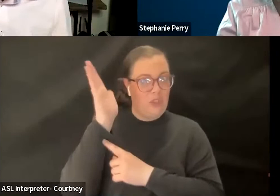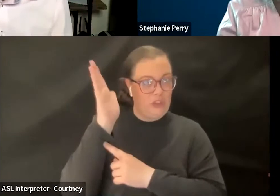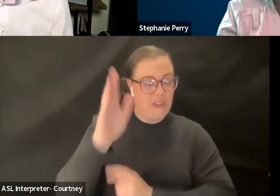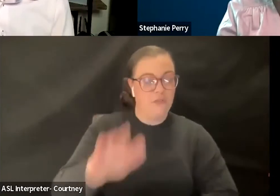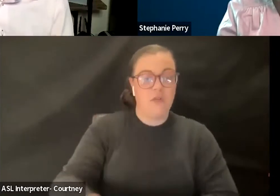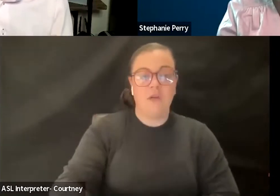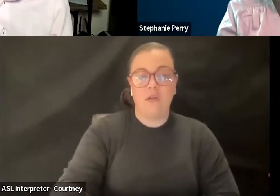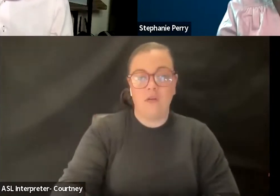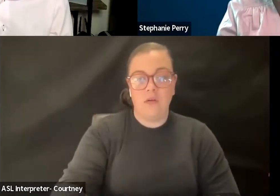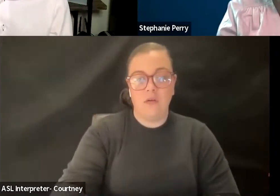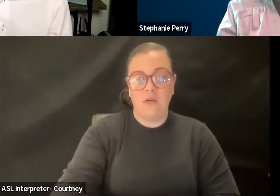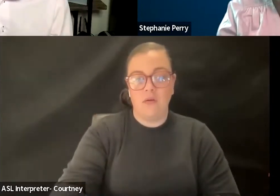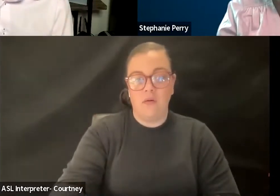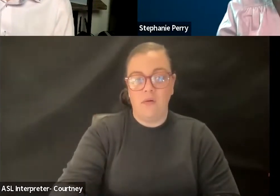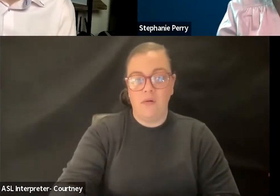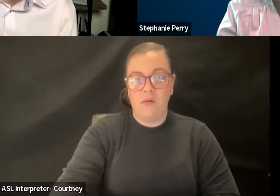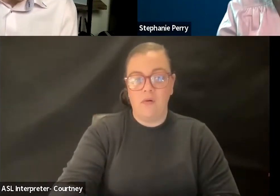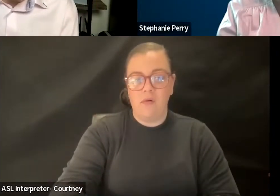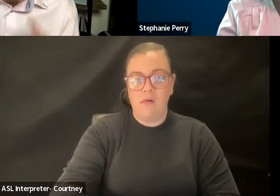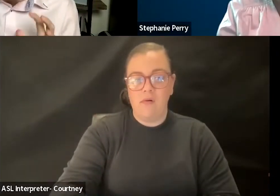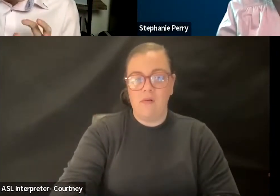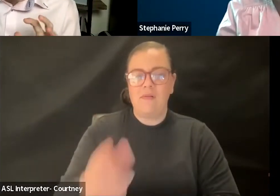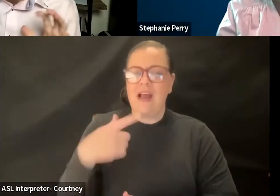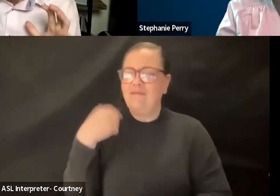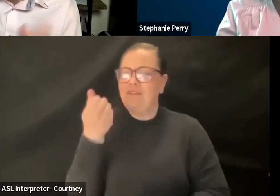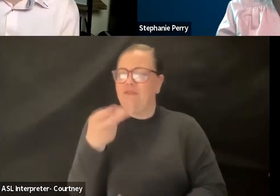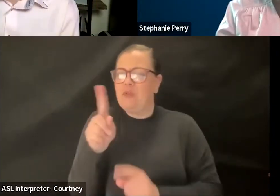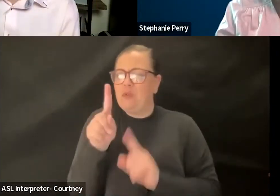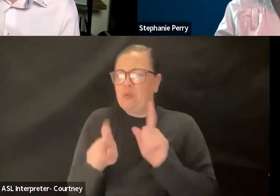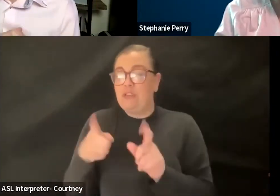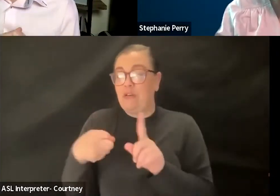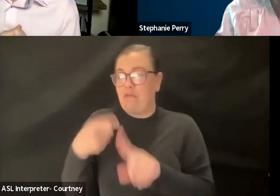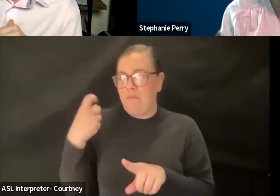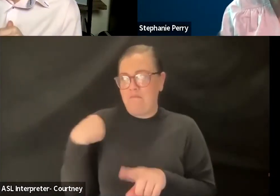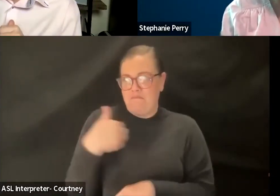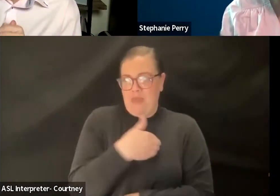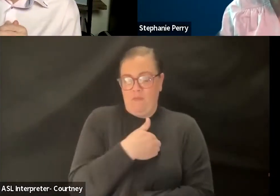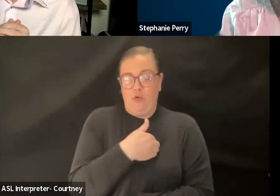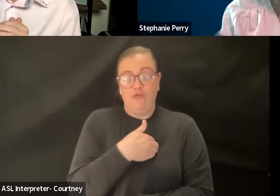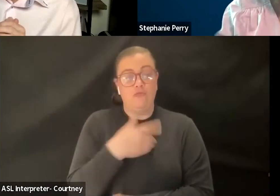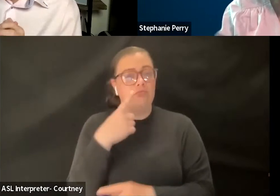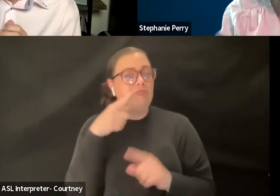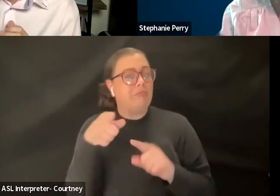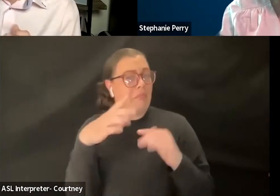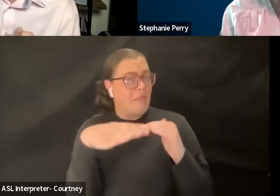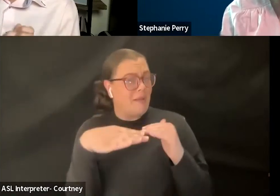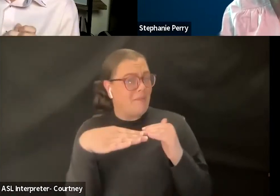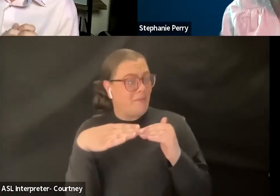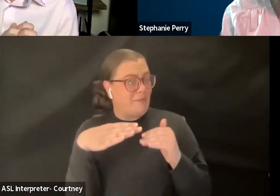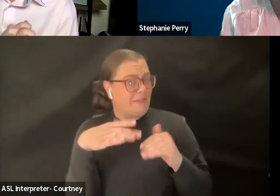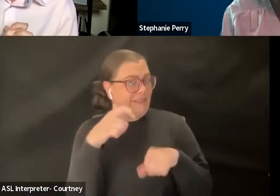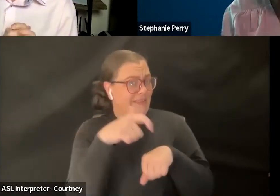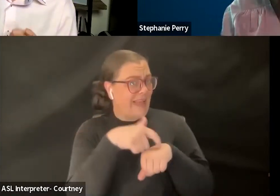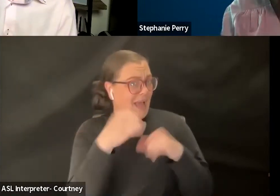These are questions from members who've navigated these issues. Is there a minimum amount of time I have to wait in order to file a